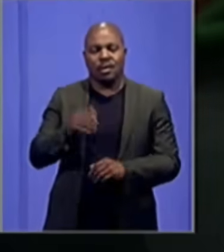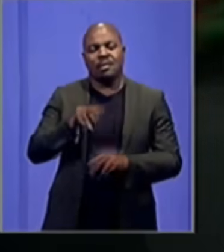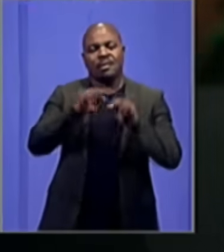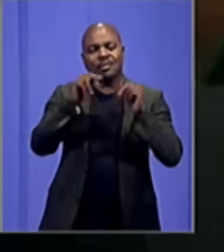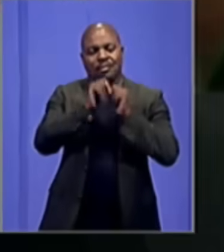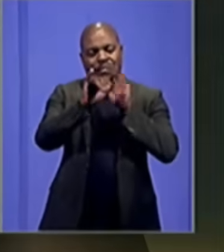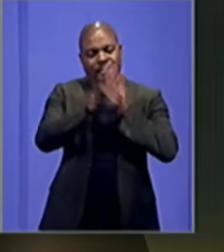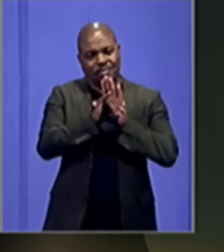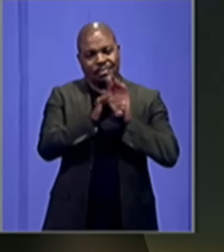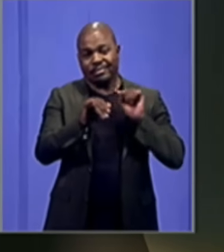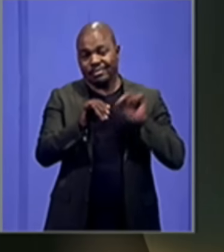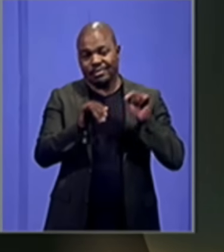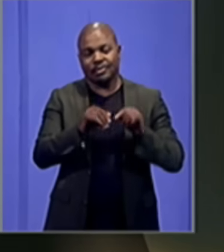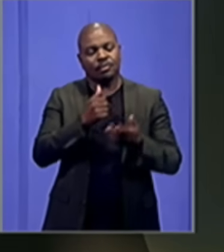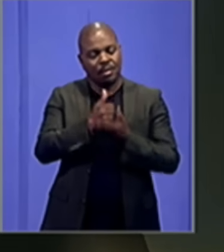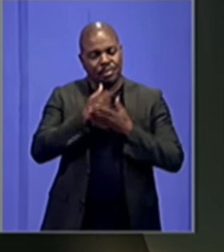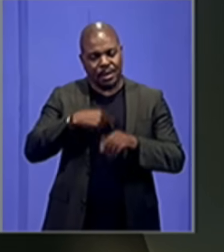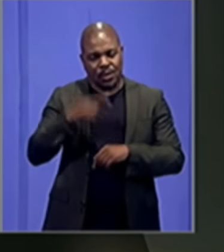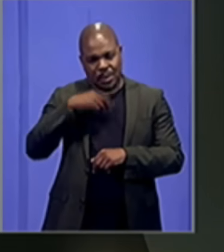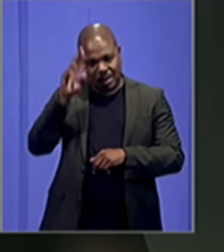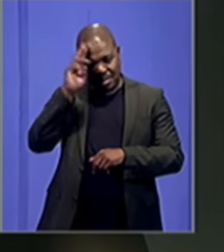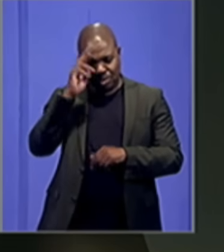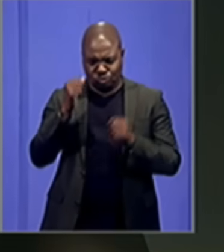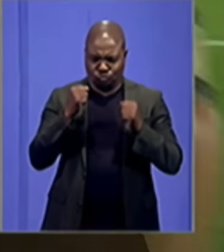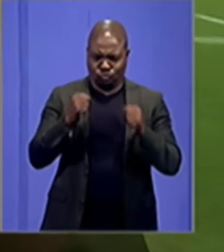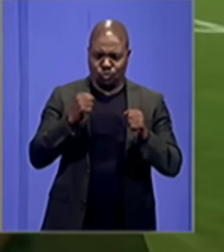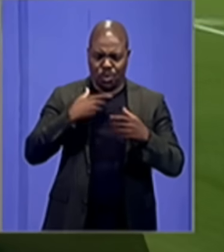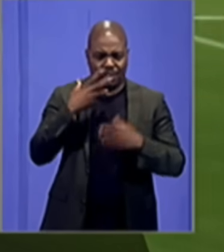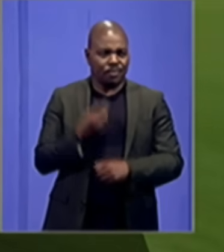identity, reminding us of incredible strength we